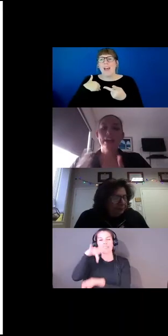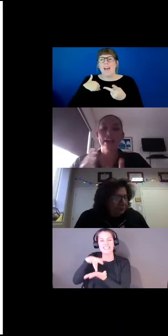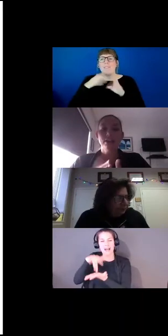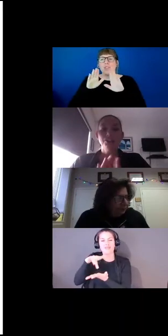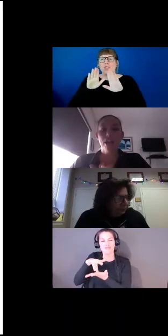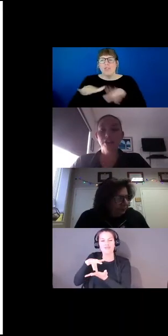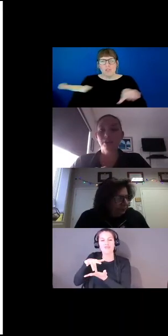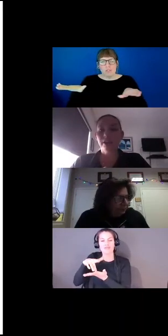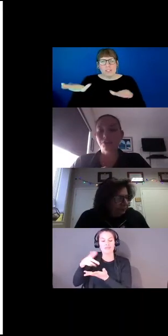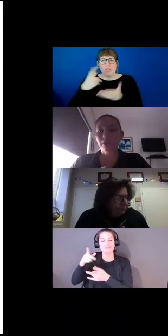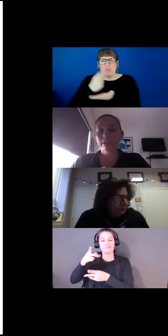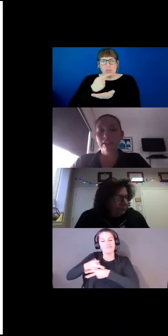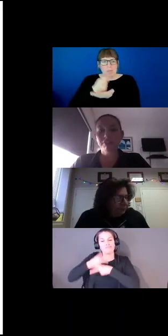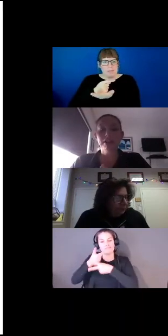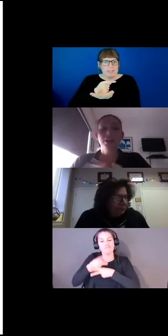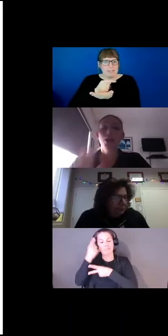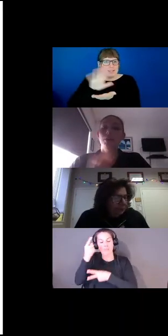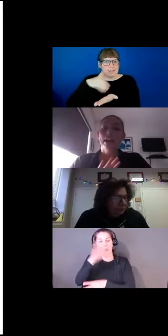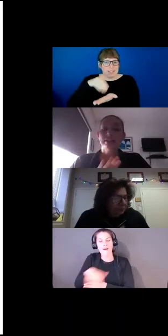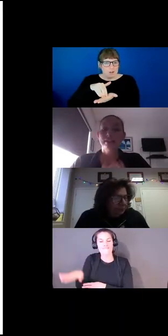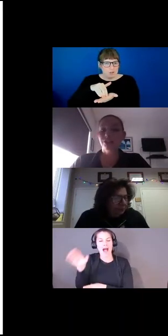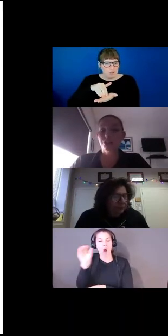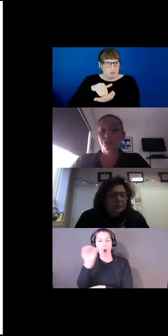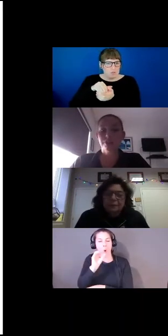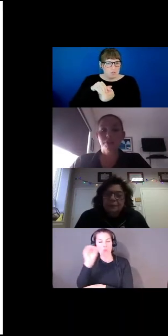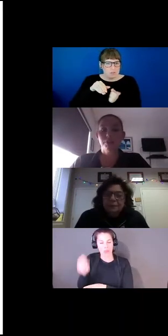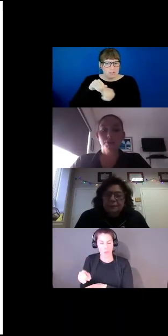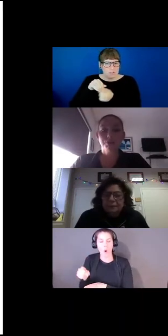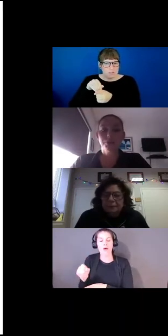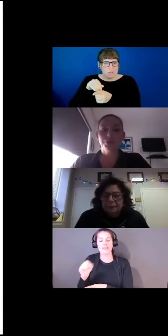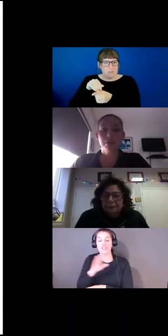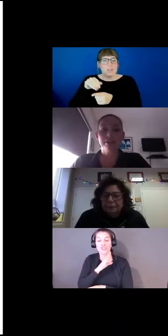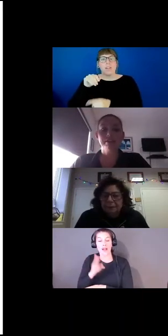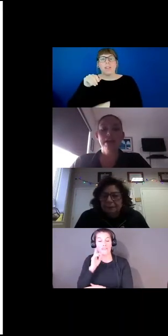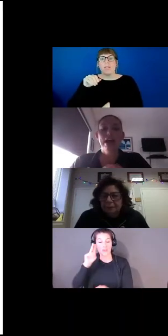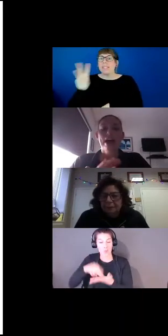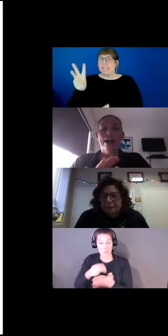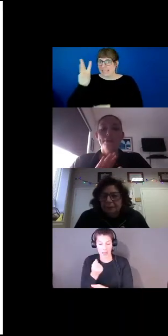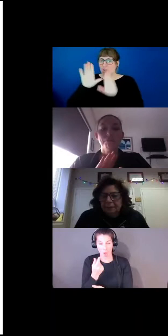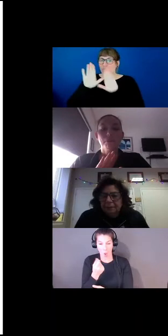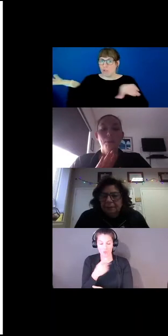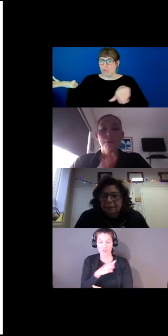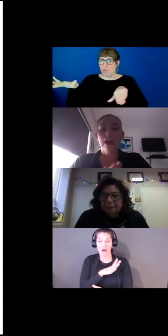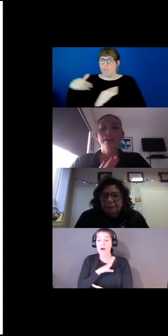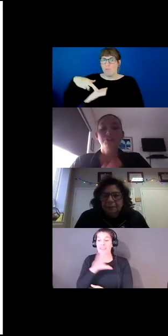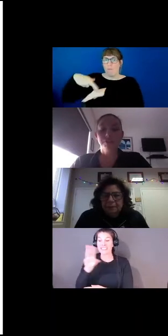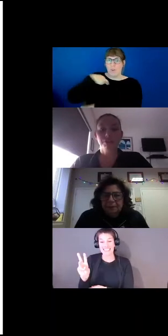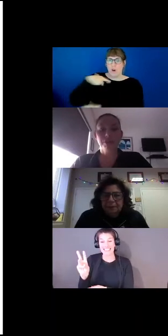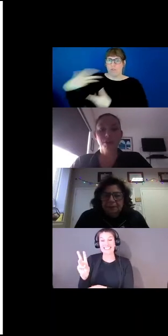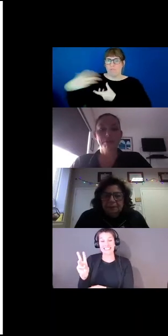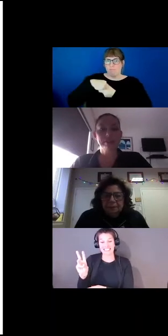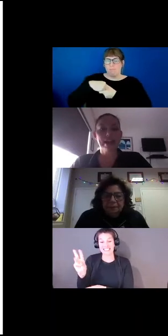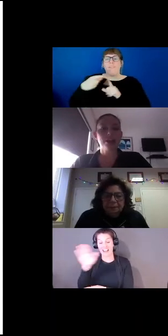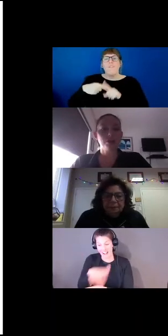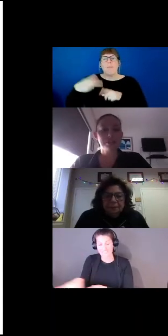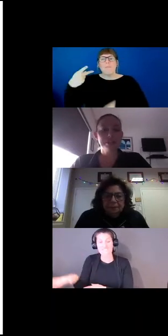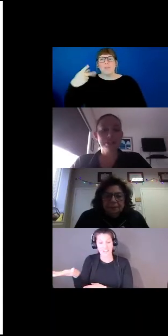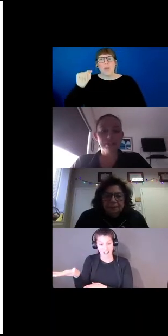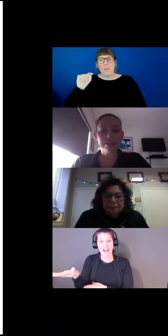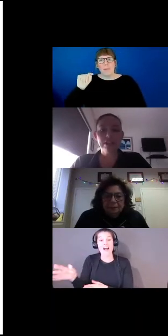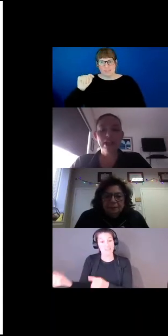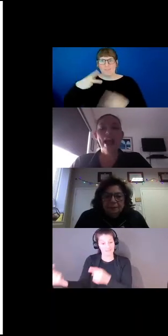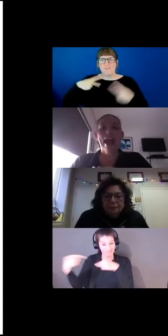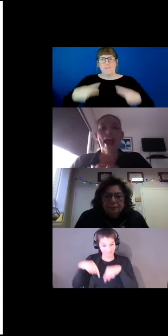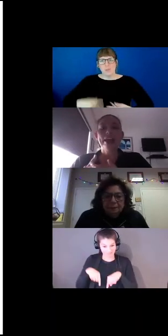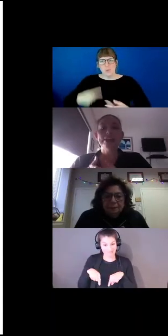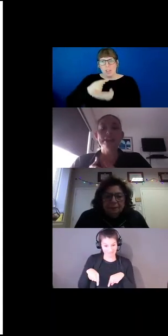And in January of 2011, we had 6 children that were referred to us by the physiotherapist at